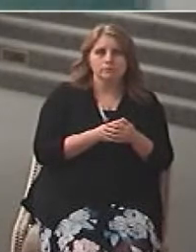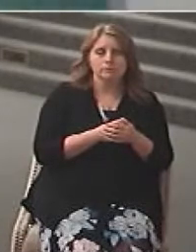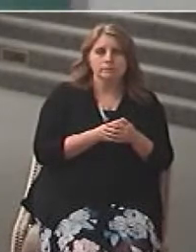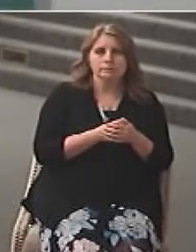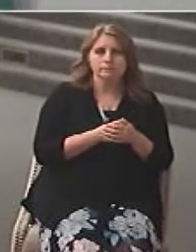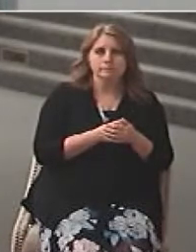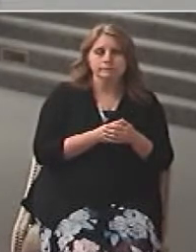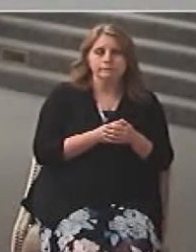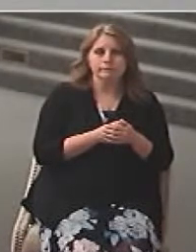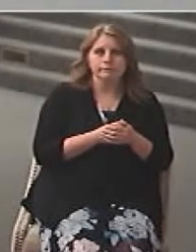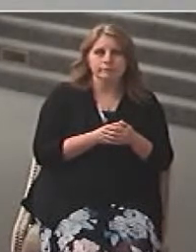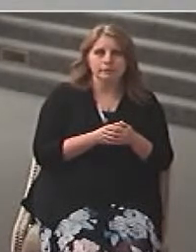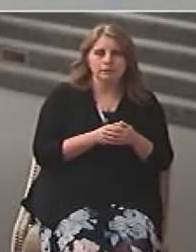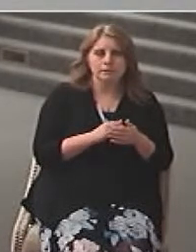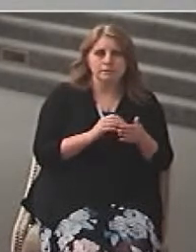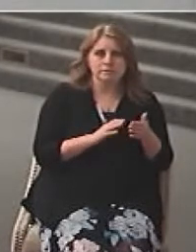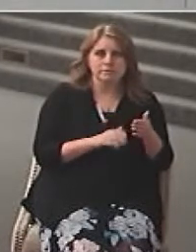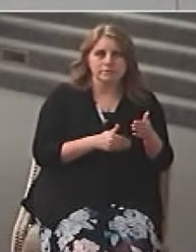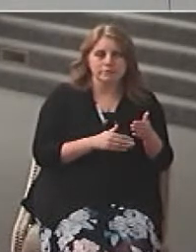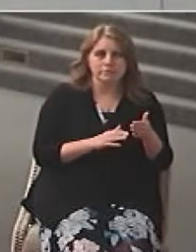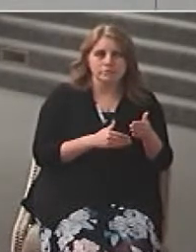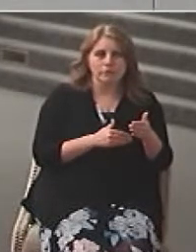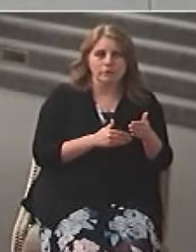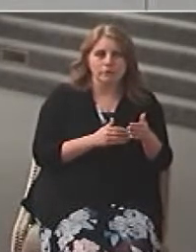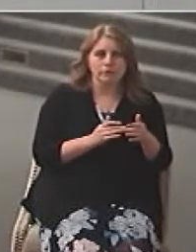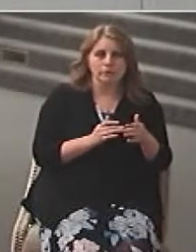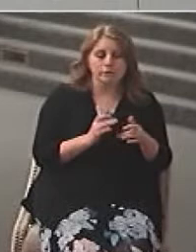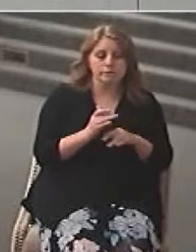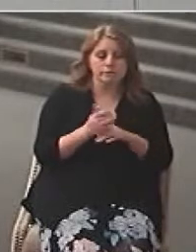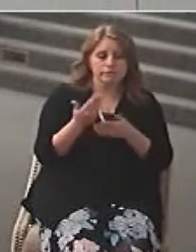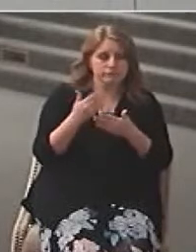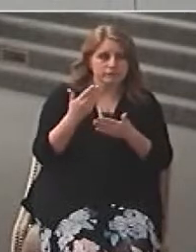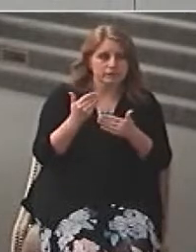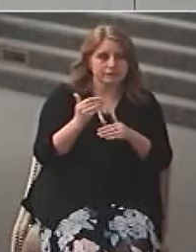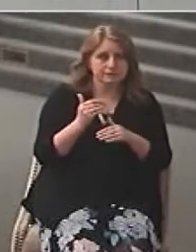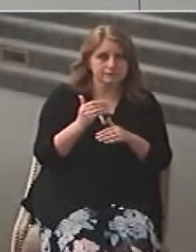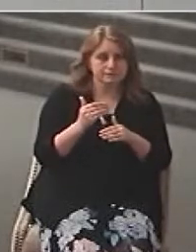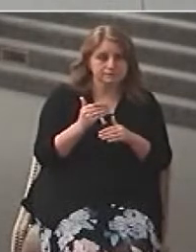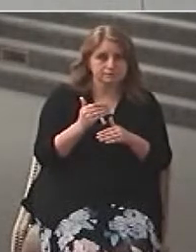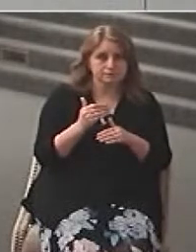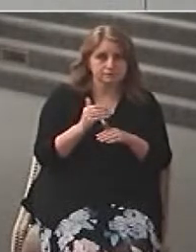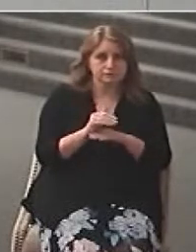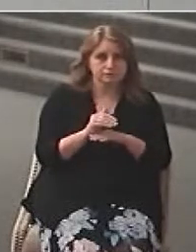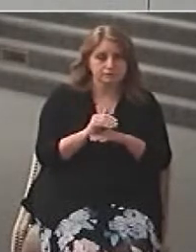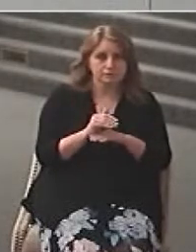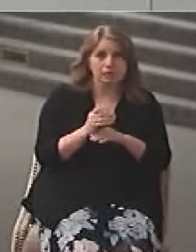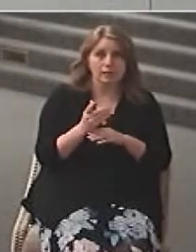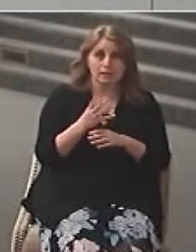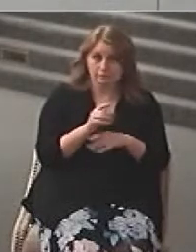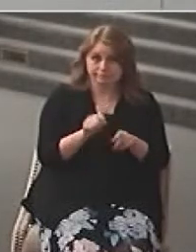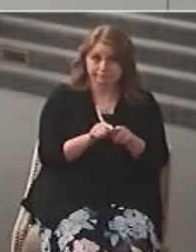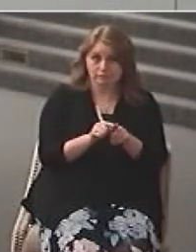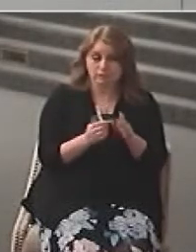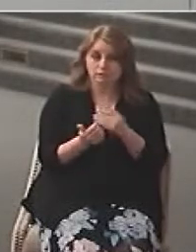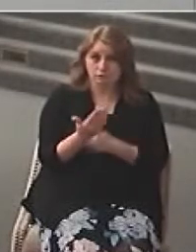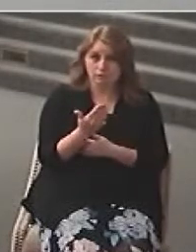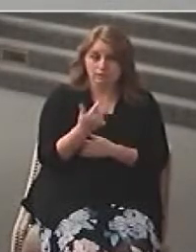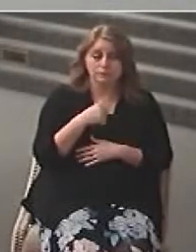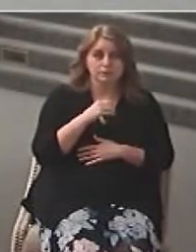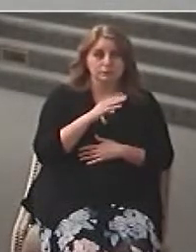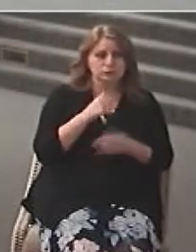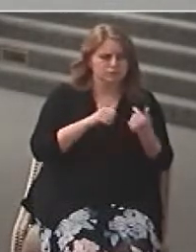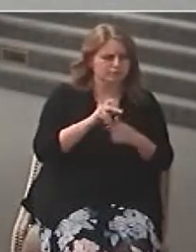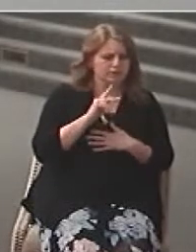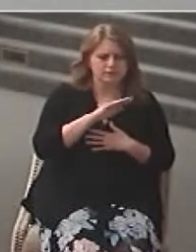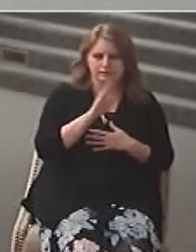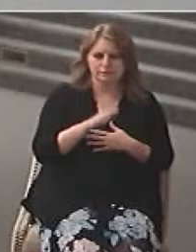Sang the song earlier this evening. We sang the song this morning. "I will never turn back. He's my